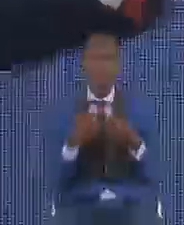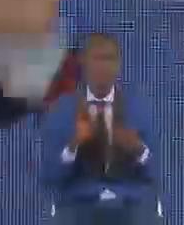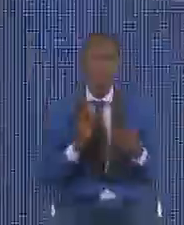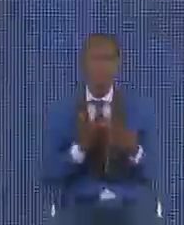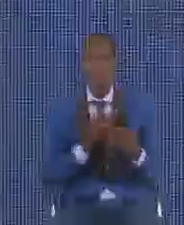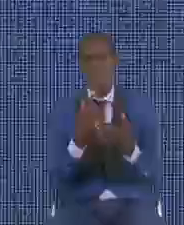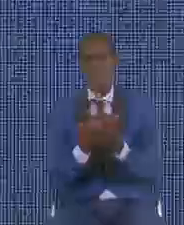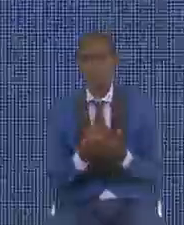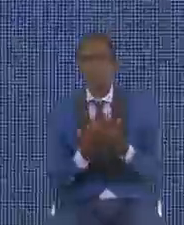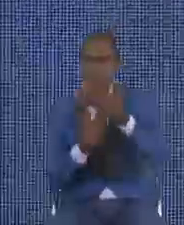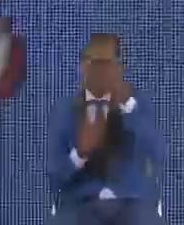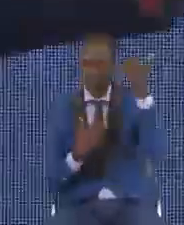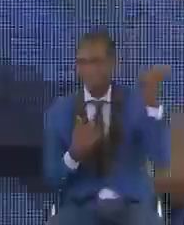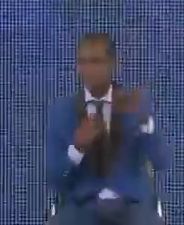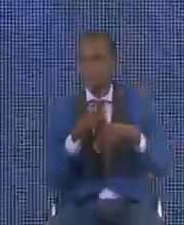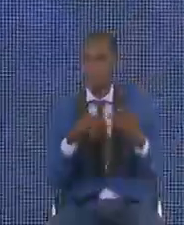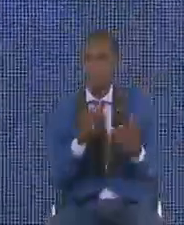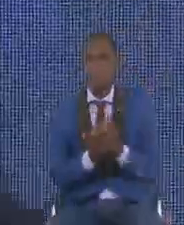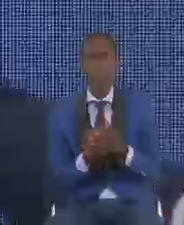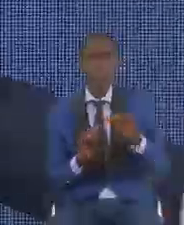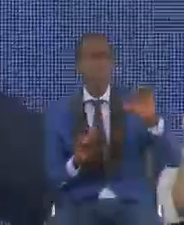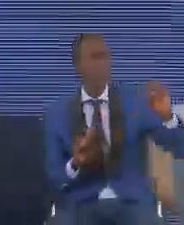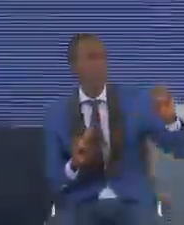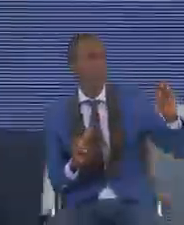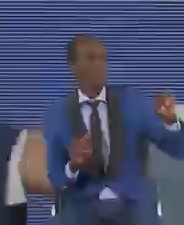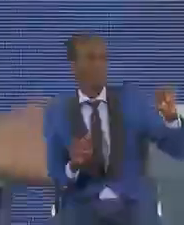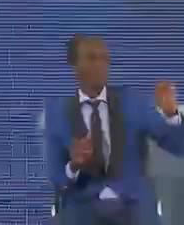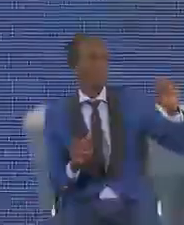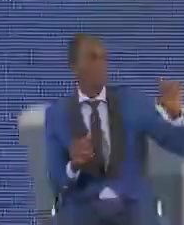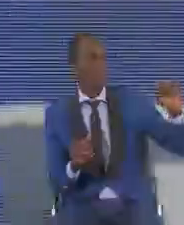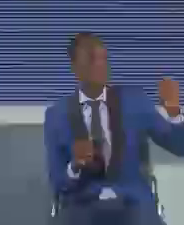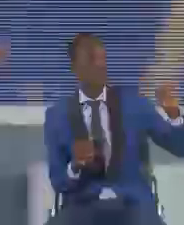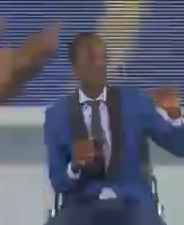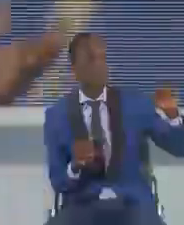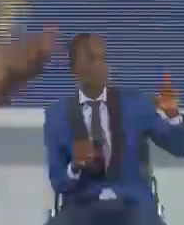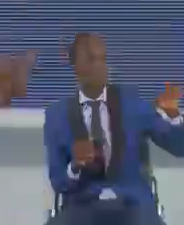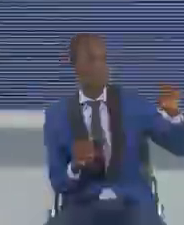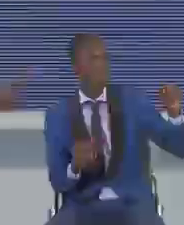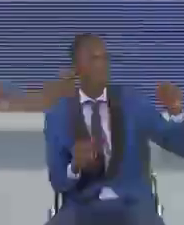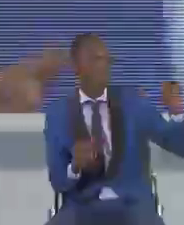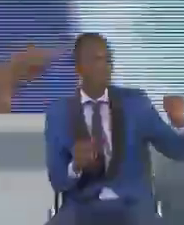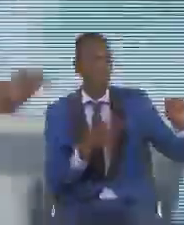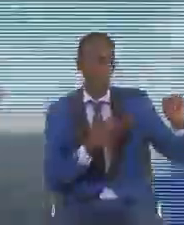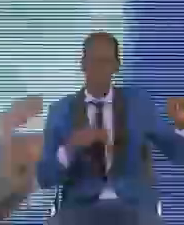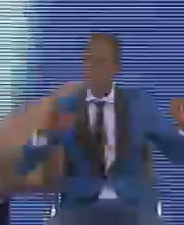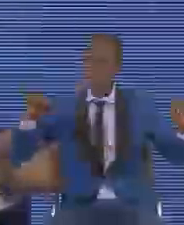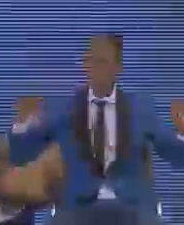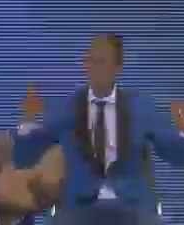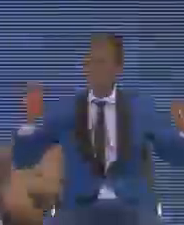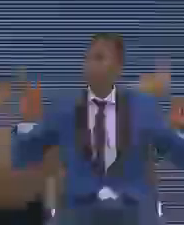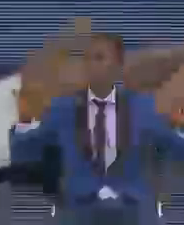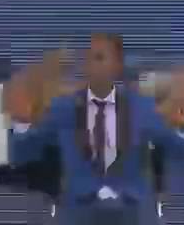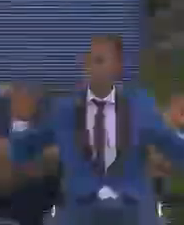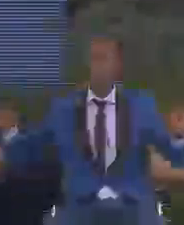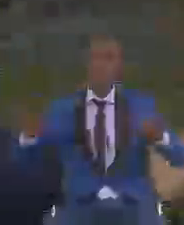Forget about that, Samaritans and Jews. She was a Samaritan. But the gift of God